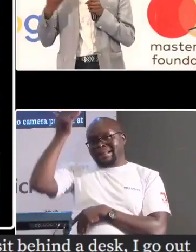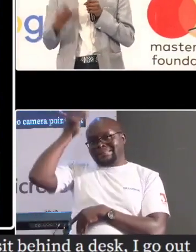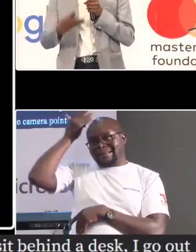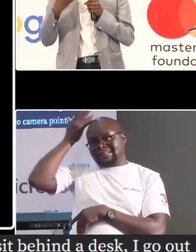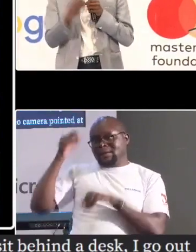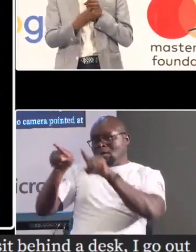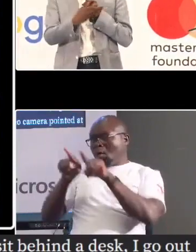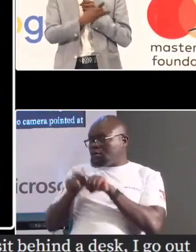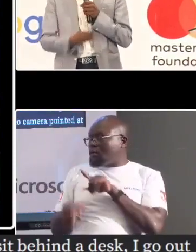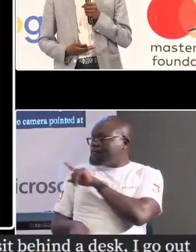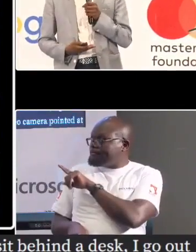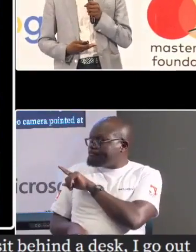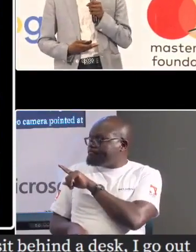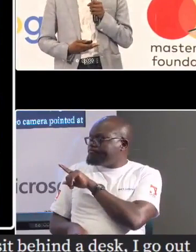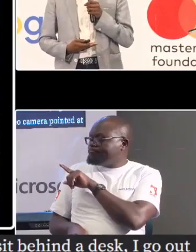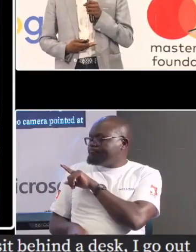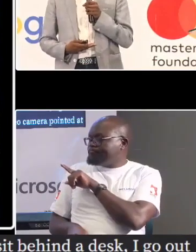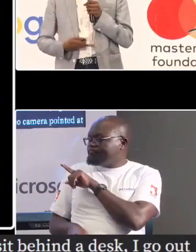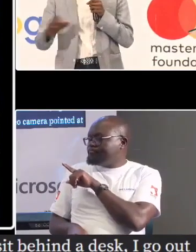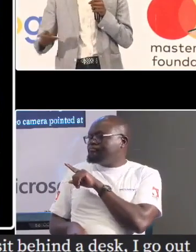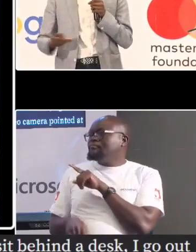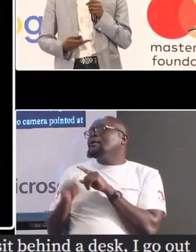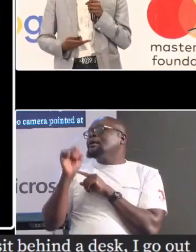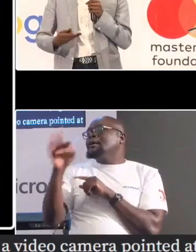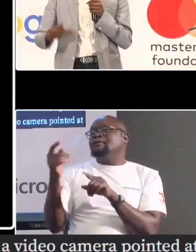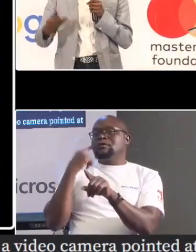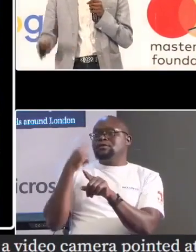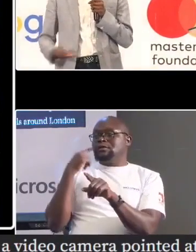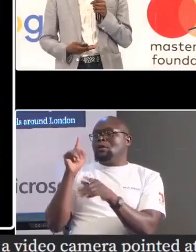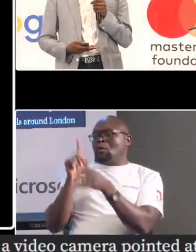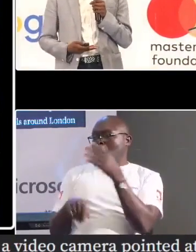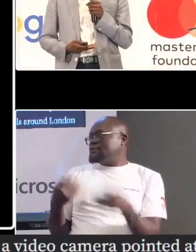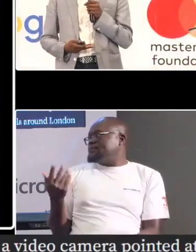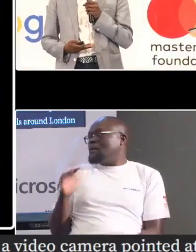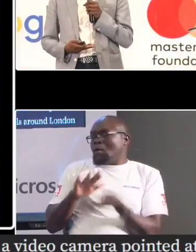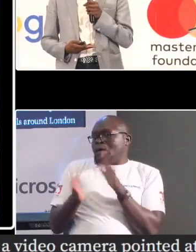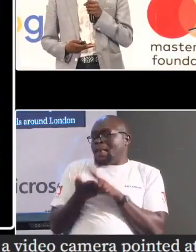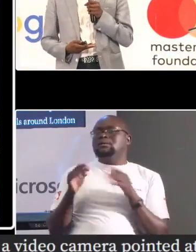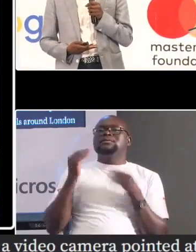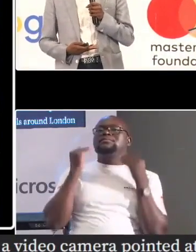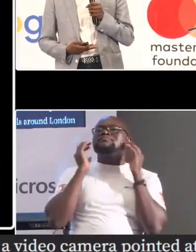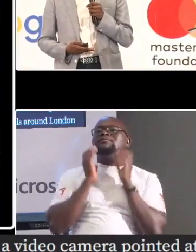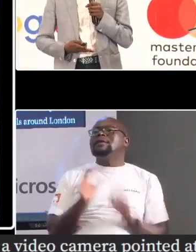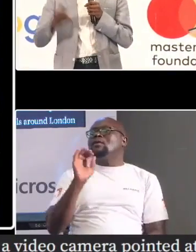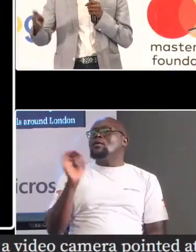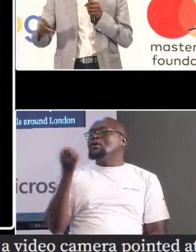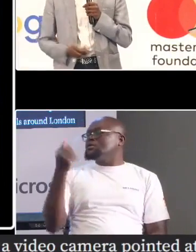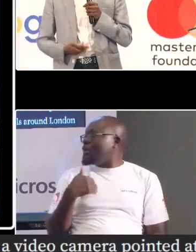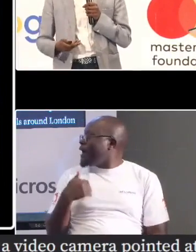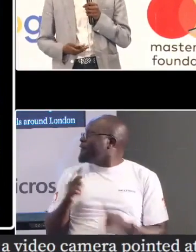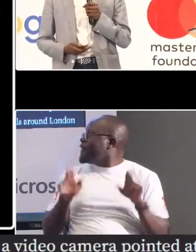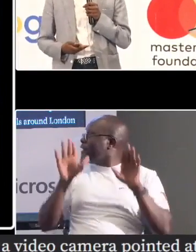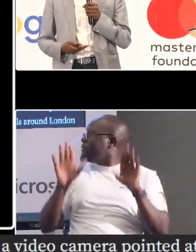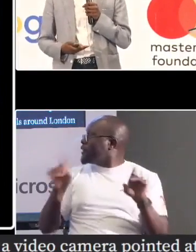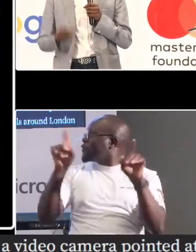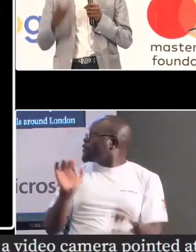I also put this picture up because you can see what I look like without a beard. So I have a really important